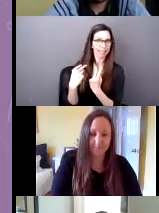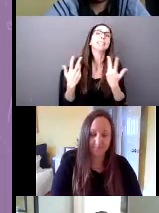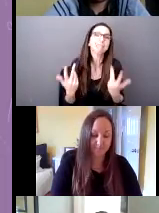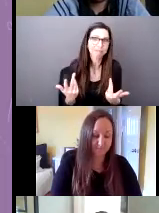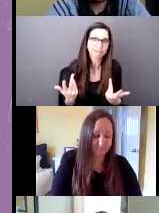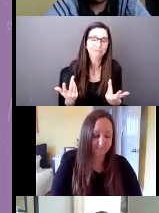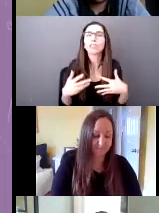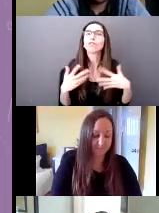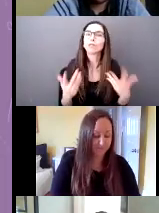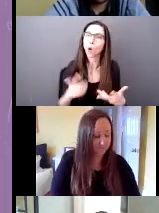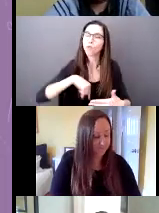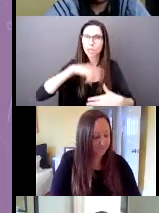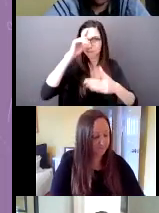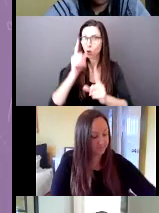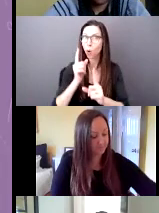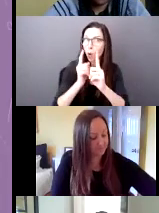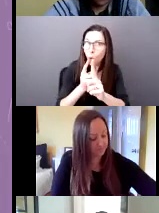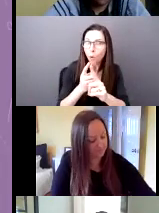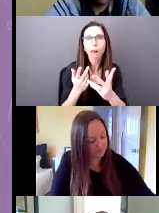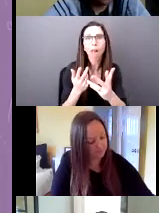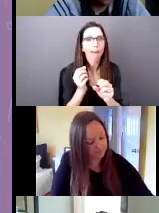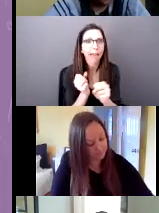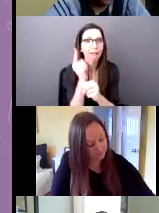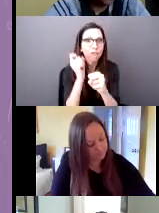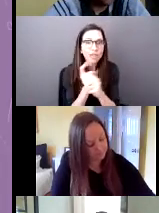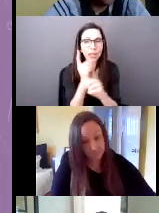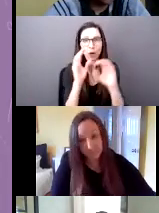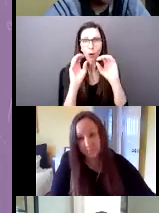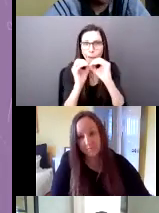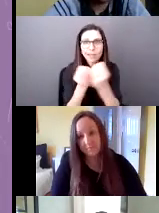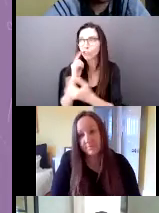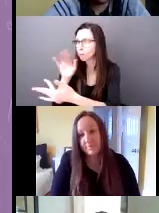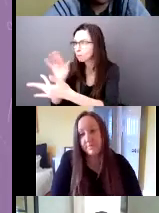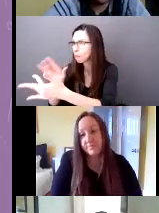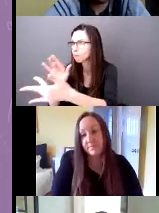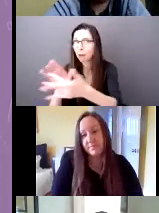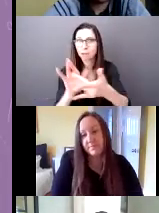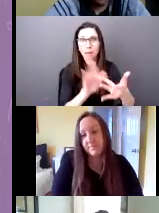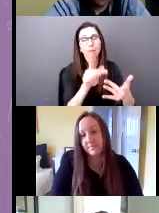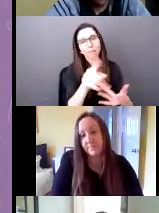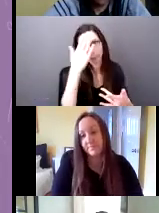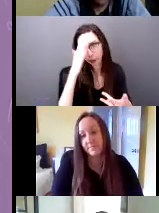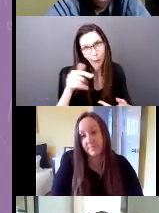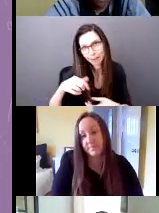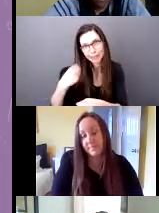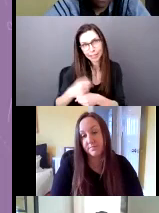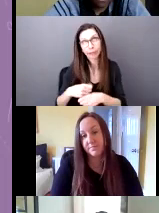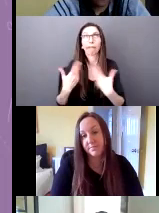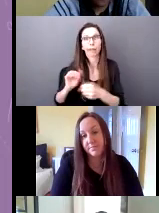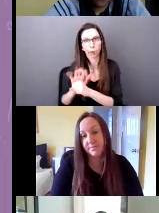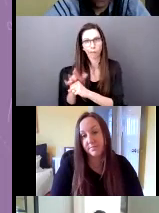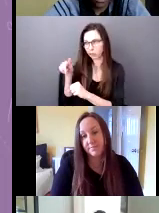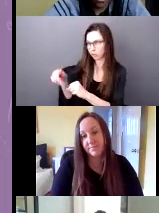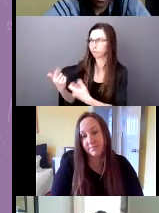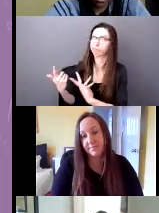routine to connect with organizations annually, but we've had to ramp things up because of COVID-19. Thank you.